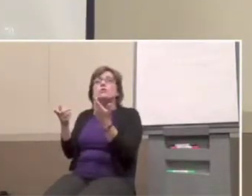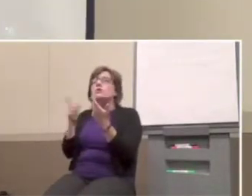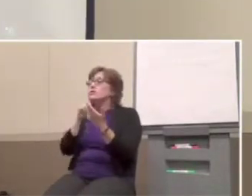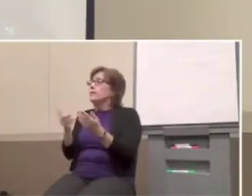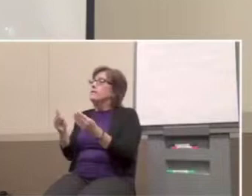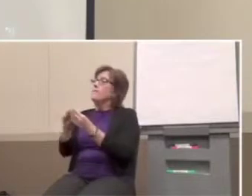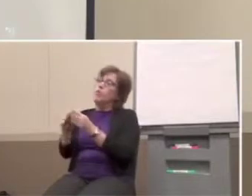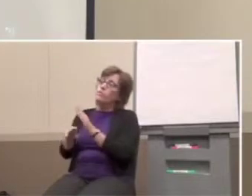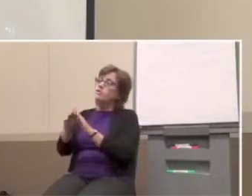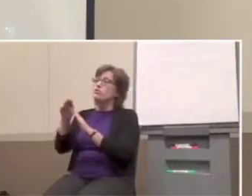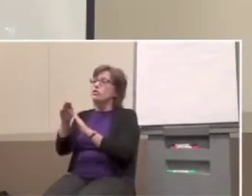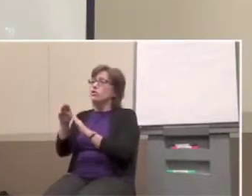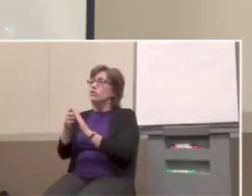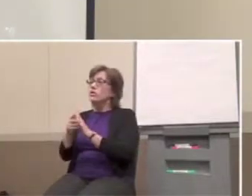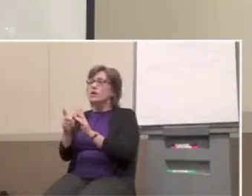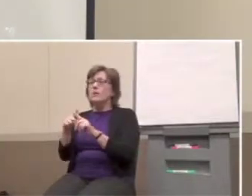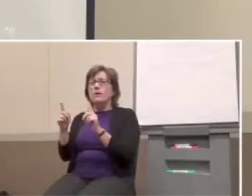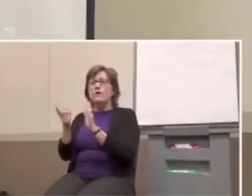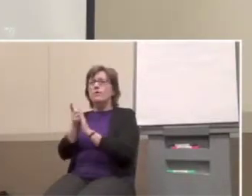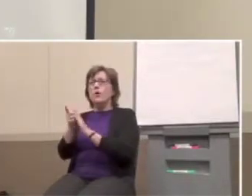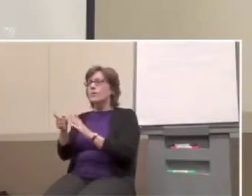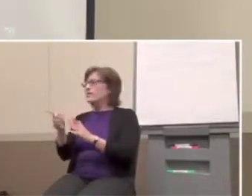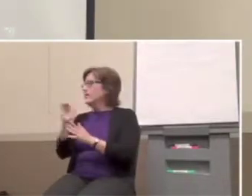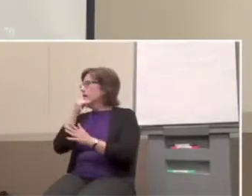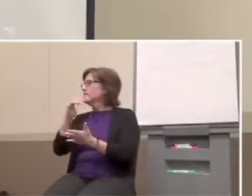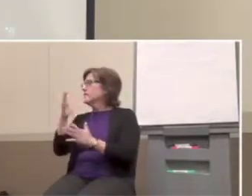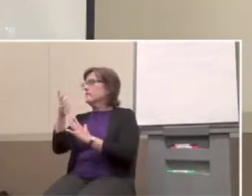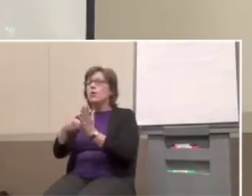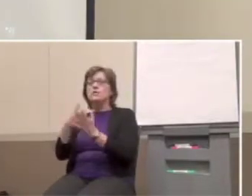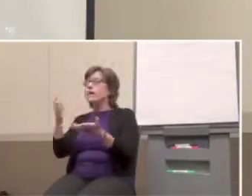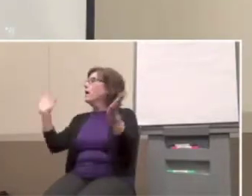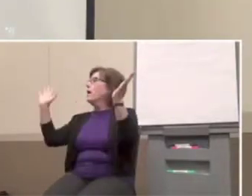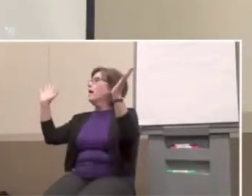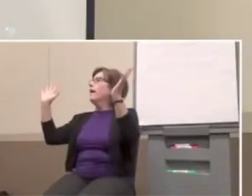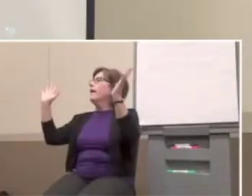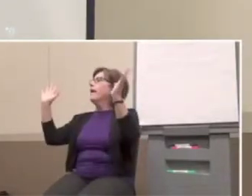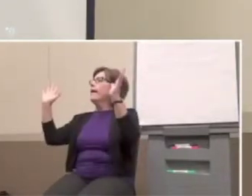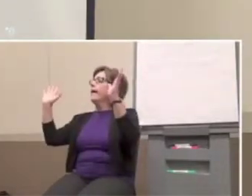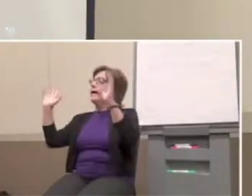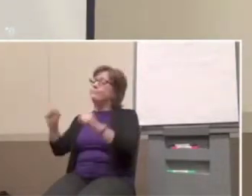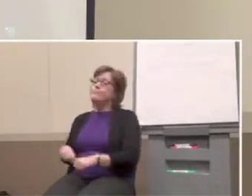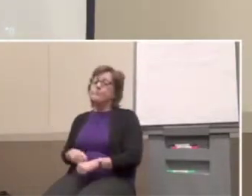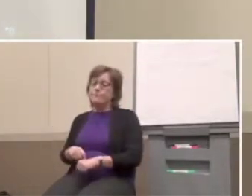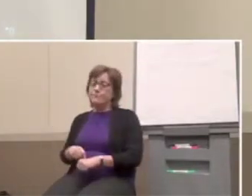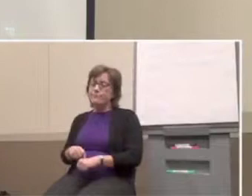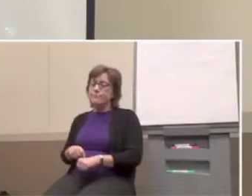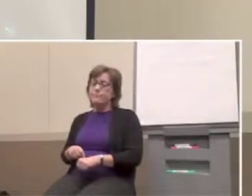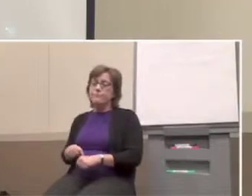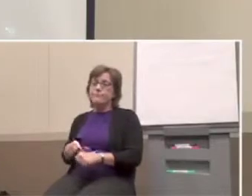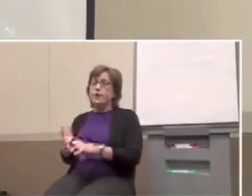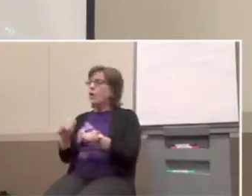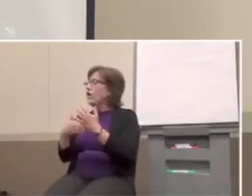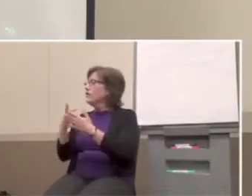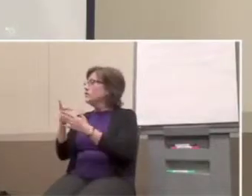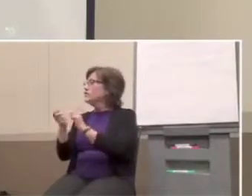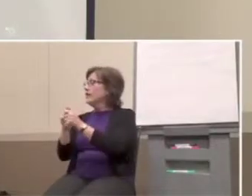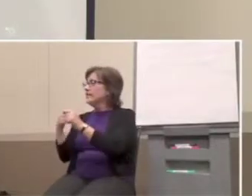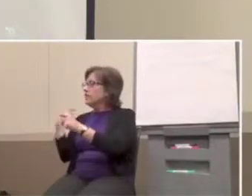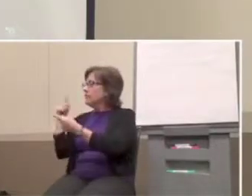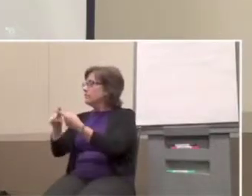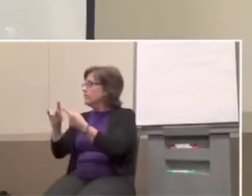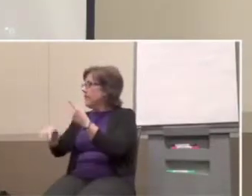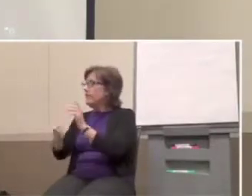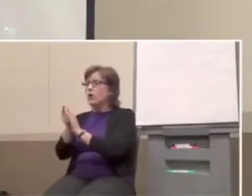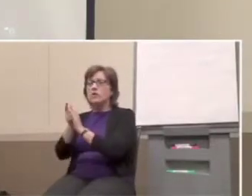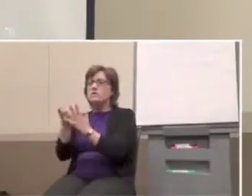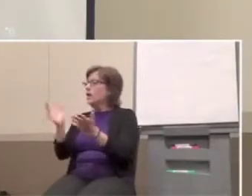mature. But the moment that they screw up once, all the change that they had done up until that point gets voided, and we go right back to the fact that